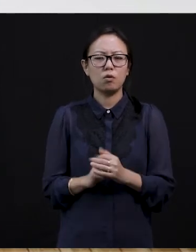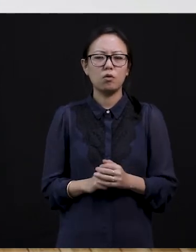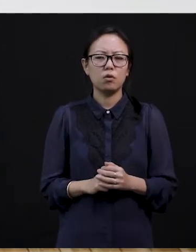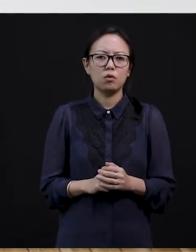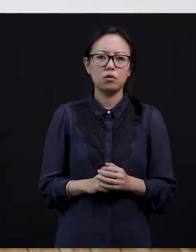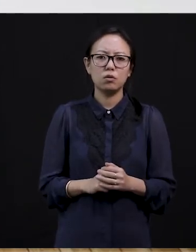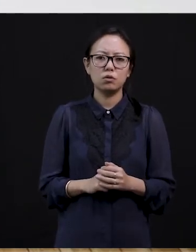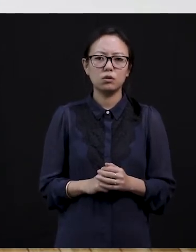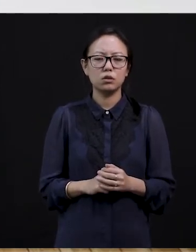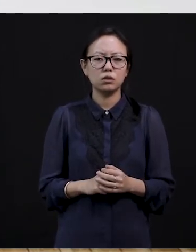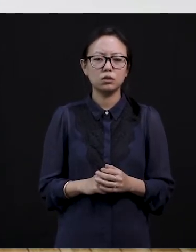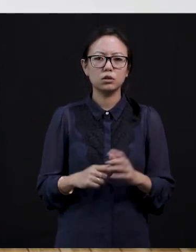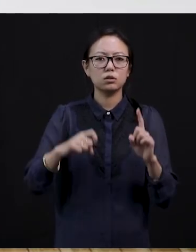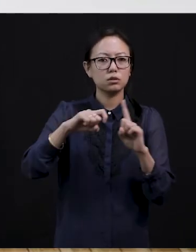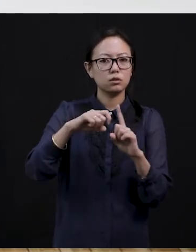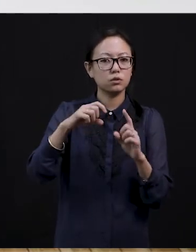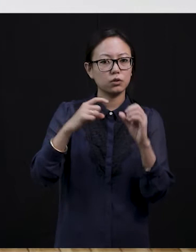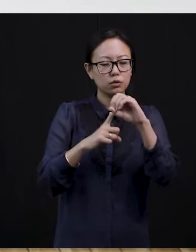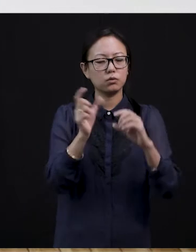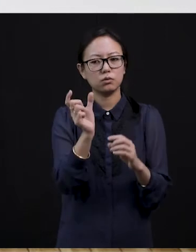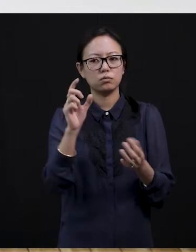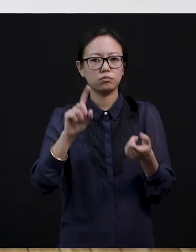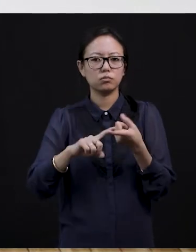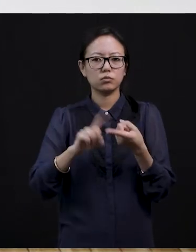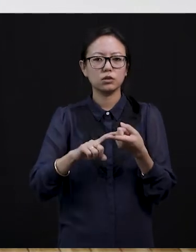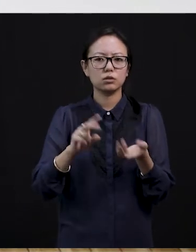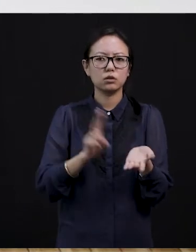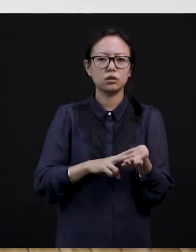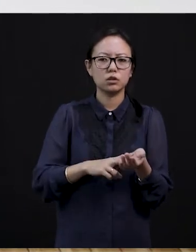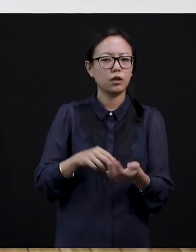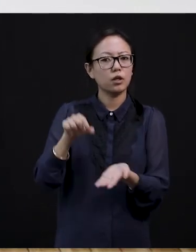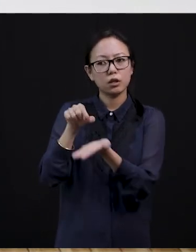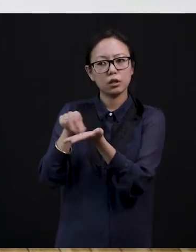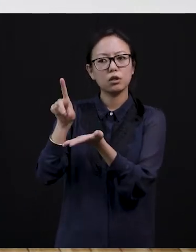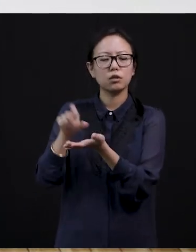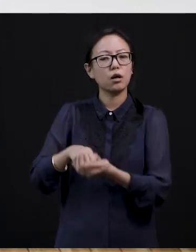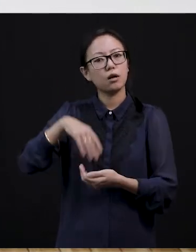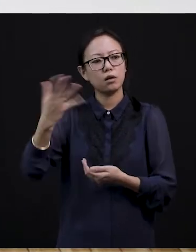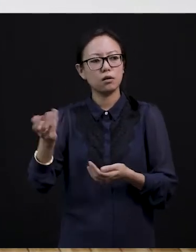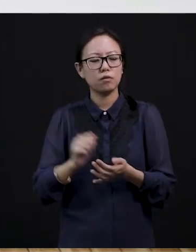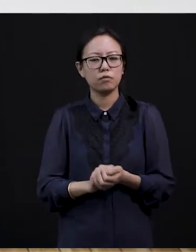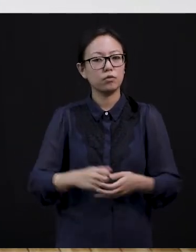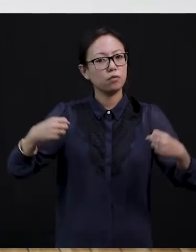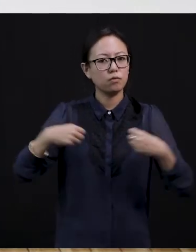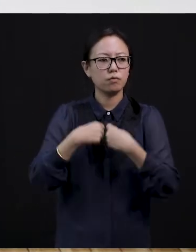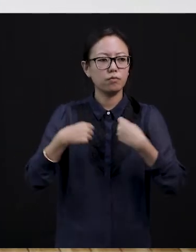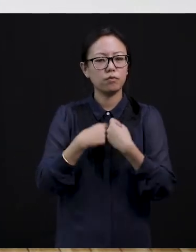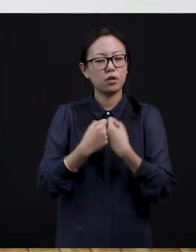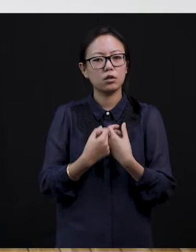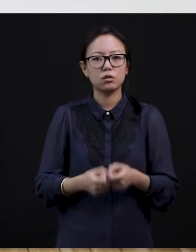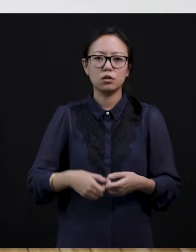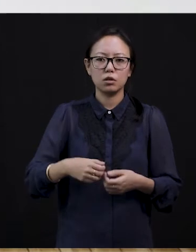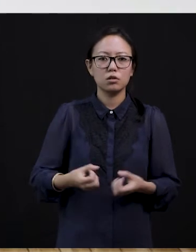then started their civic rights. And civic rights were implemented after the French Revolution. That was the result of the French